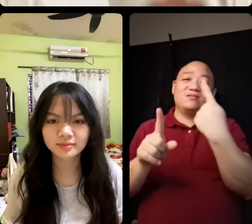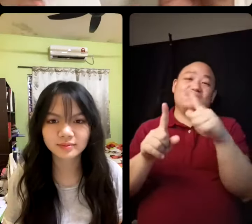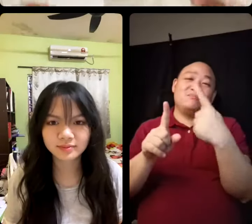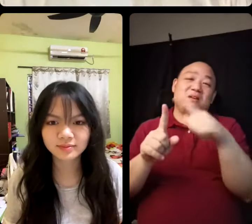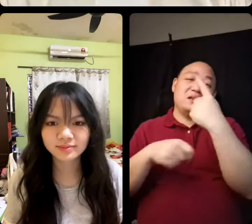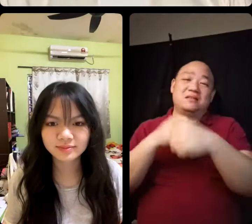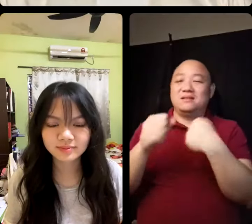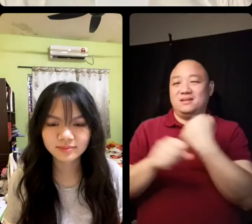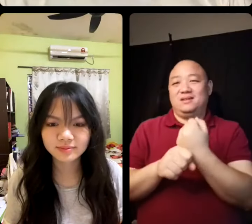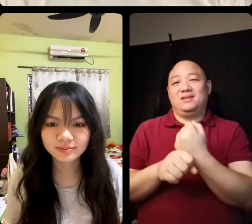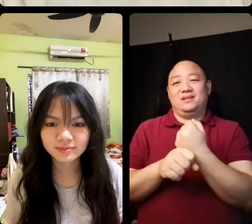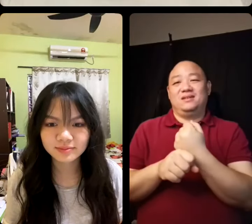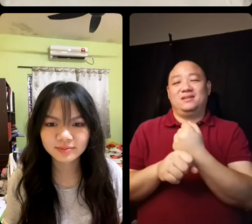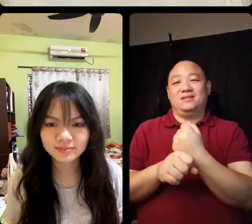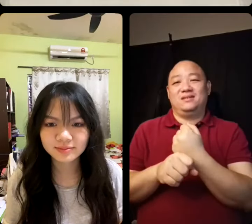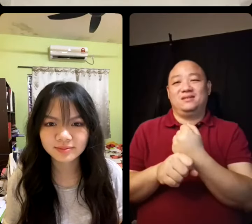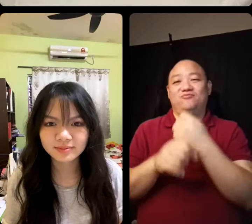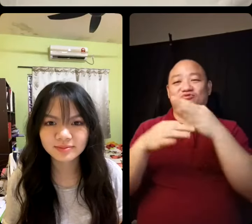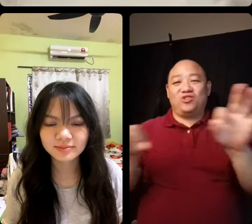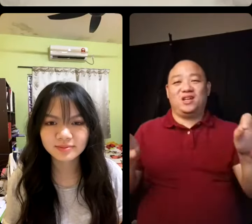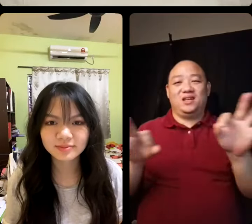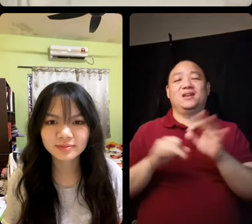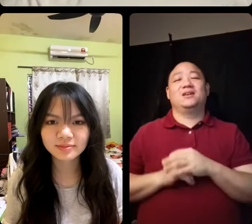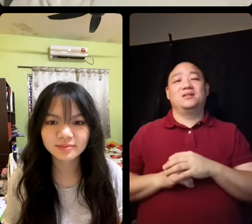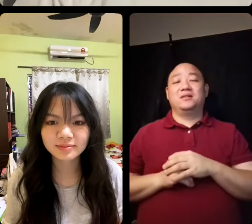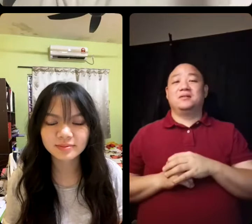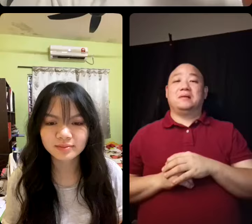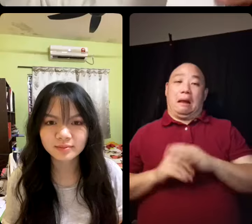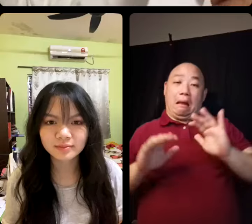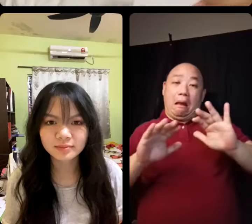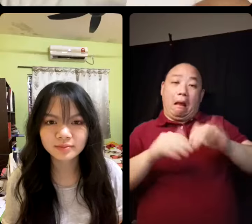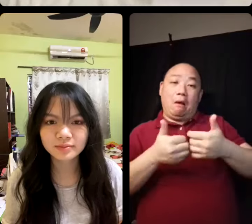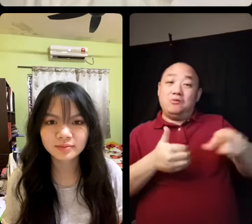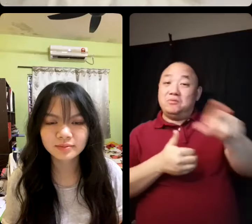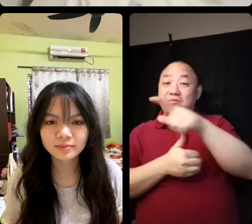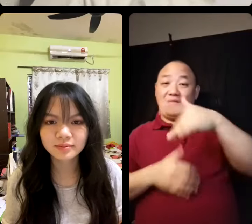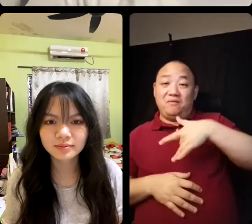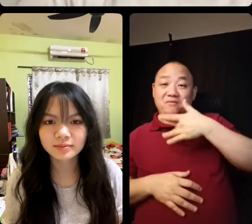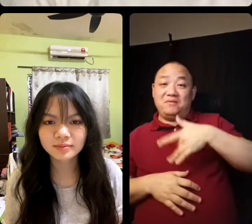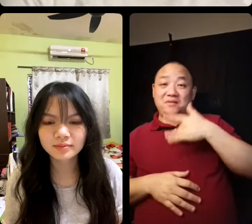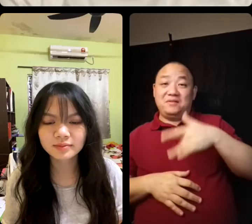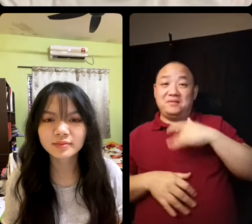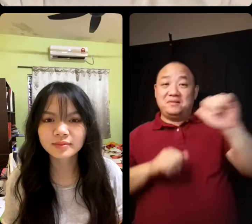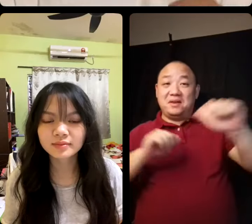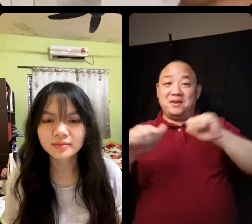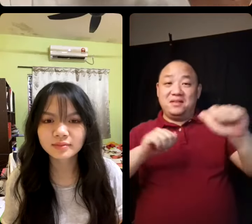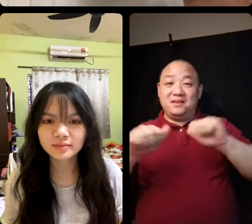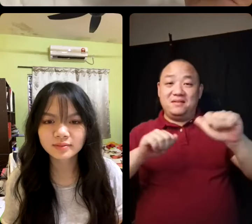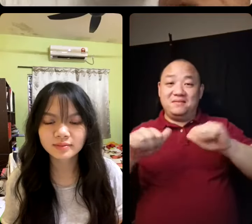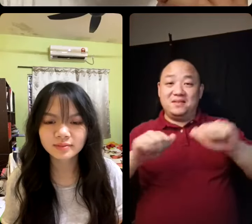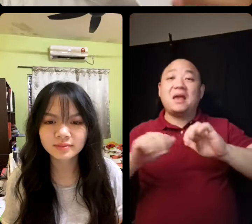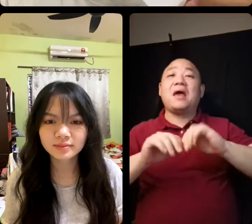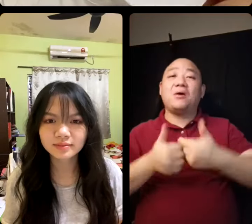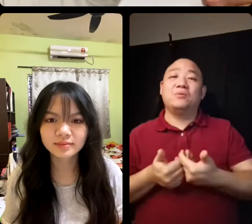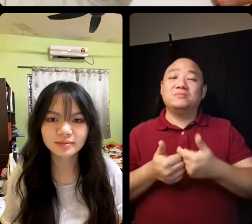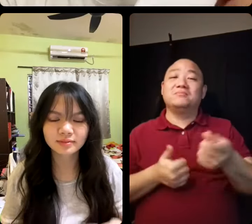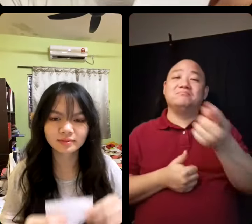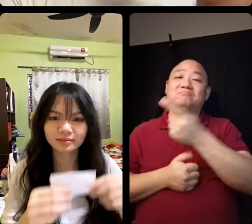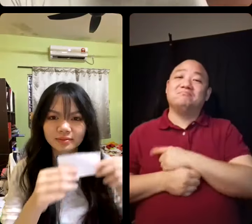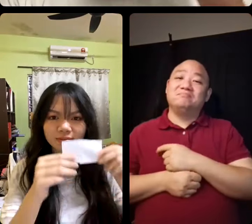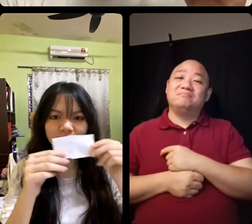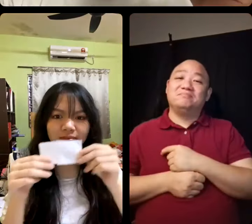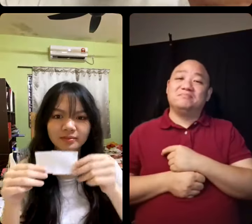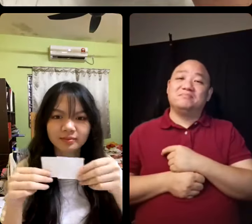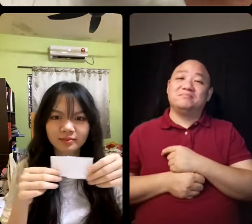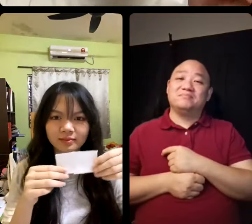feel about it? So how do you feel about this this activity? Yeah. So how many cm have you guys left as well? You